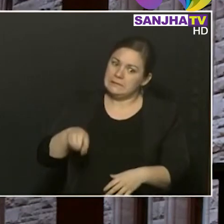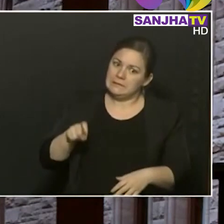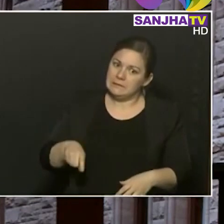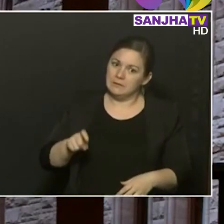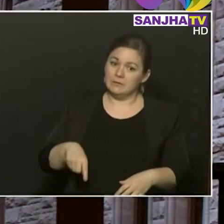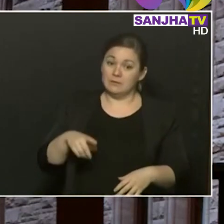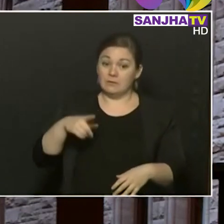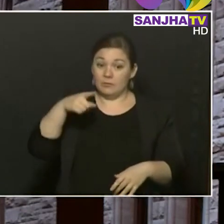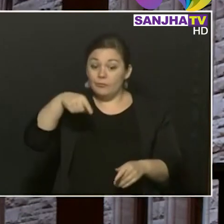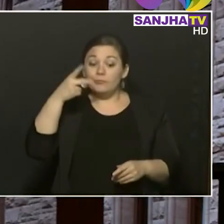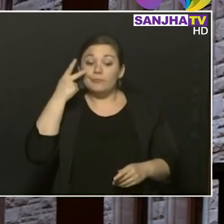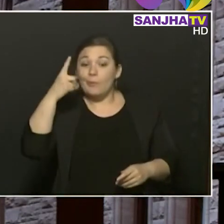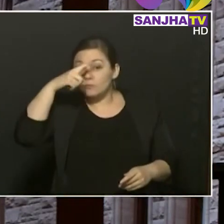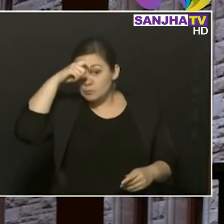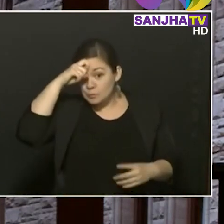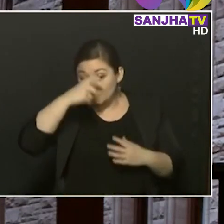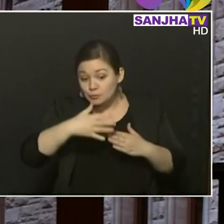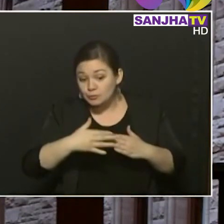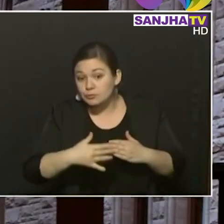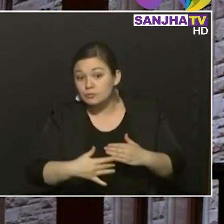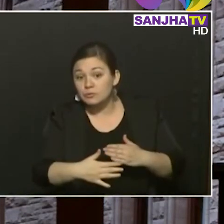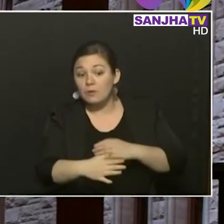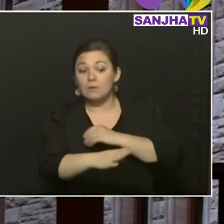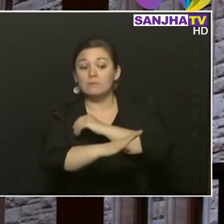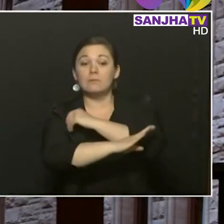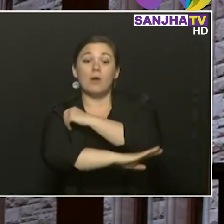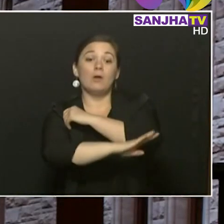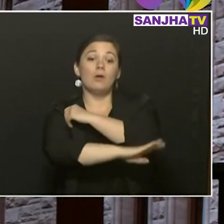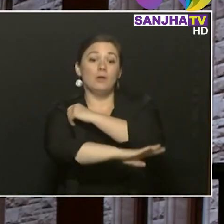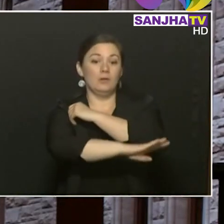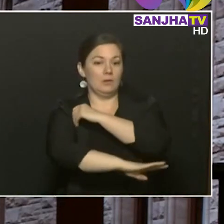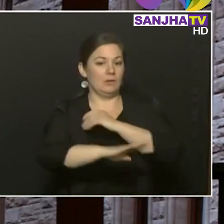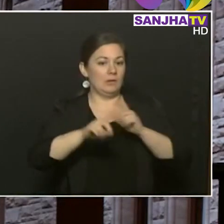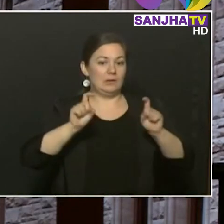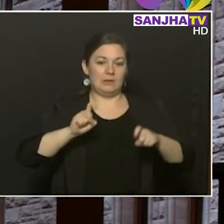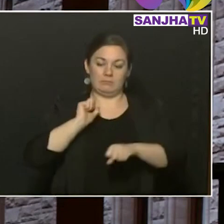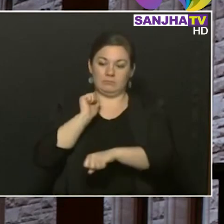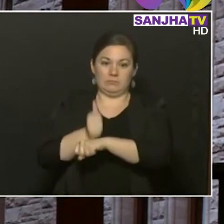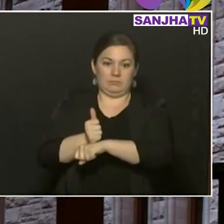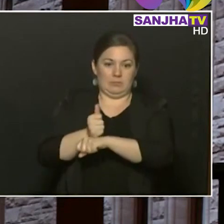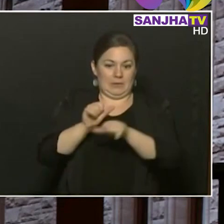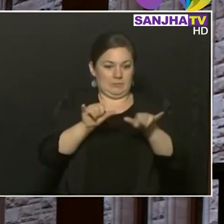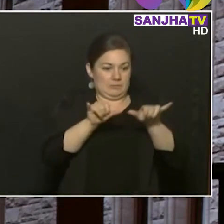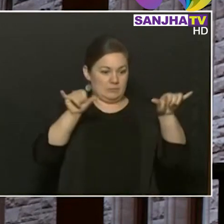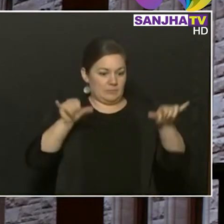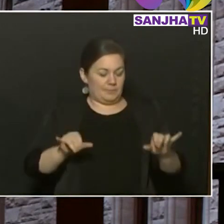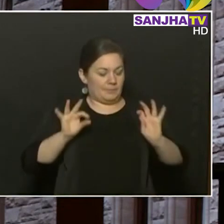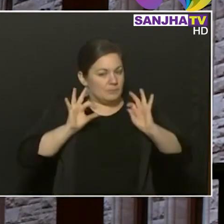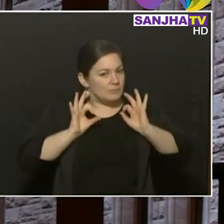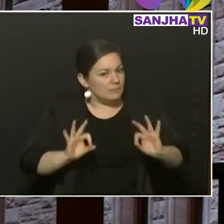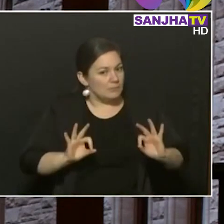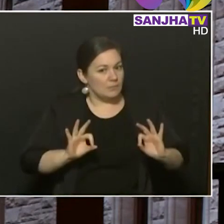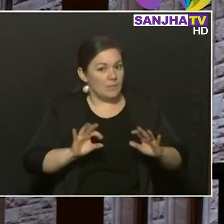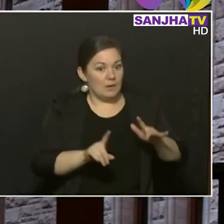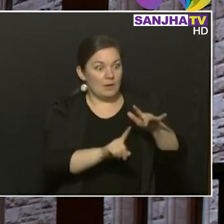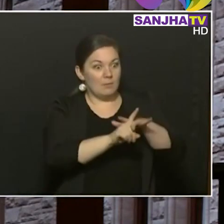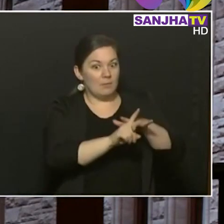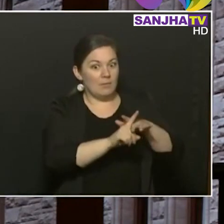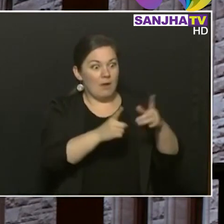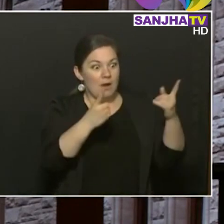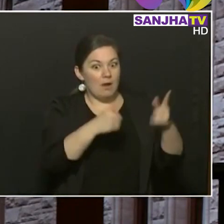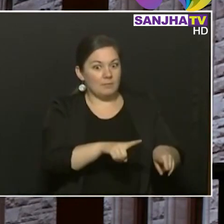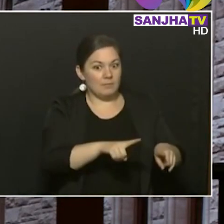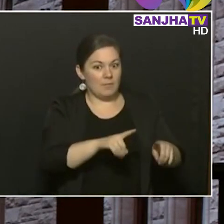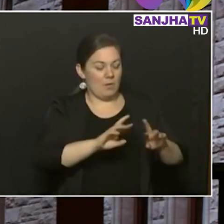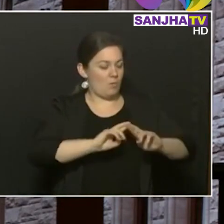the fall. We have to have a very strong case contact management system in place with all our health units. So two things happening: ongoing